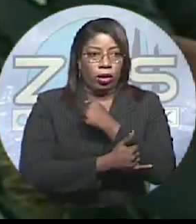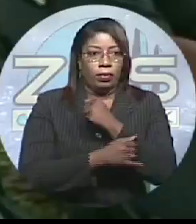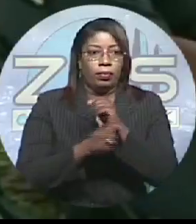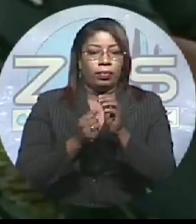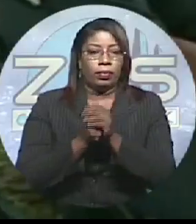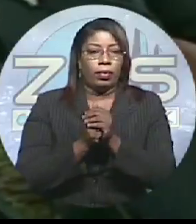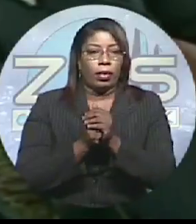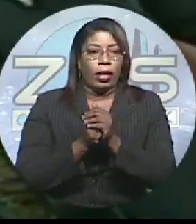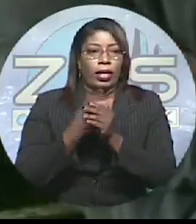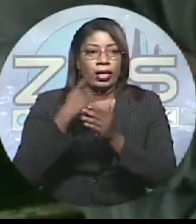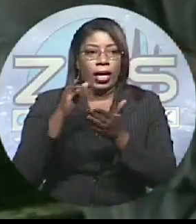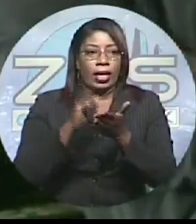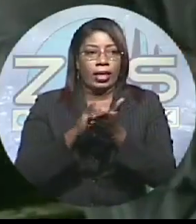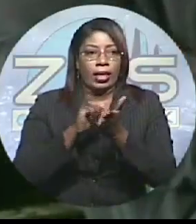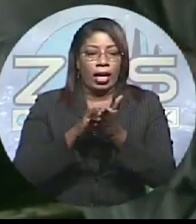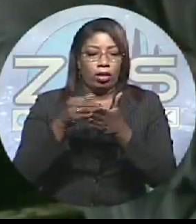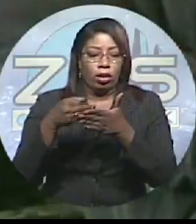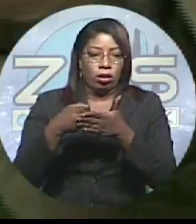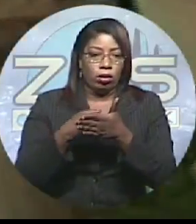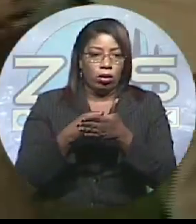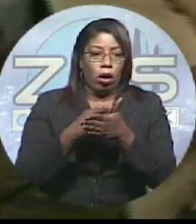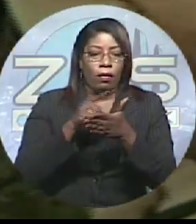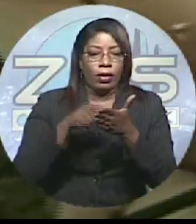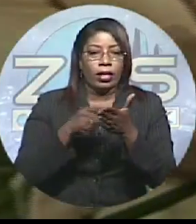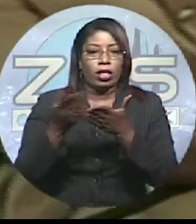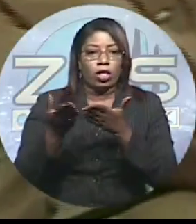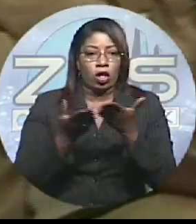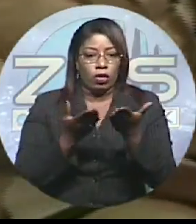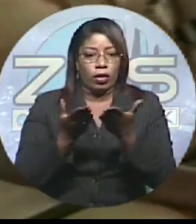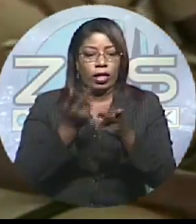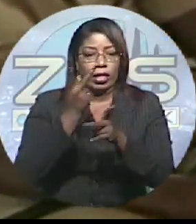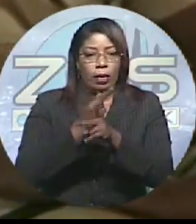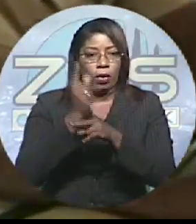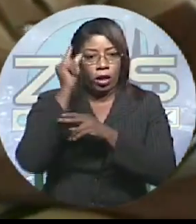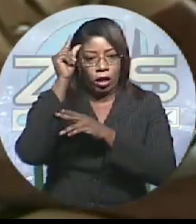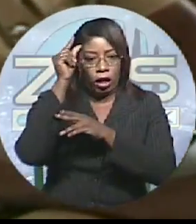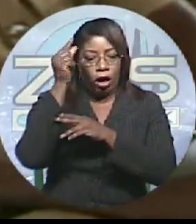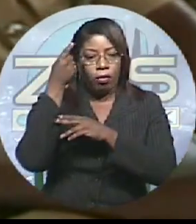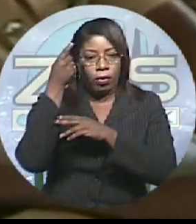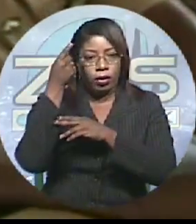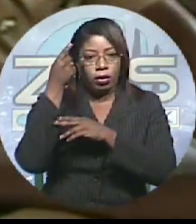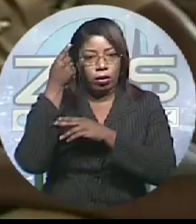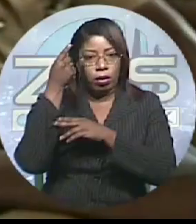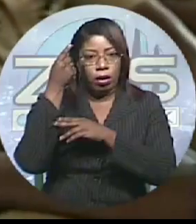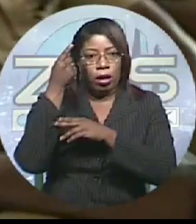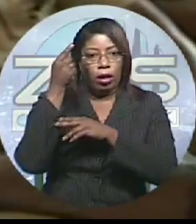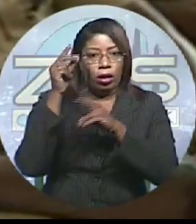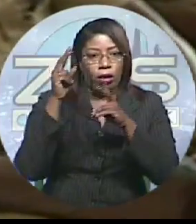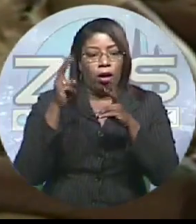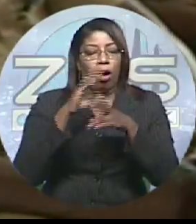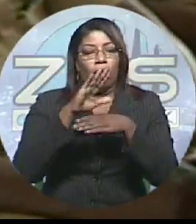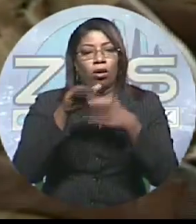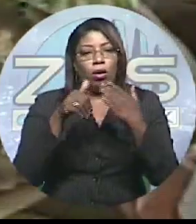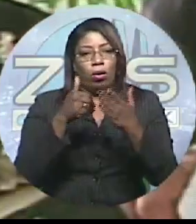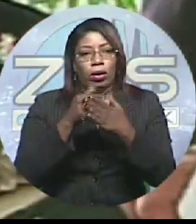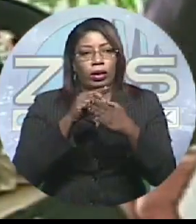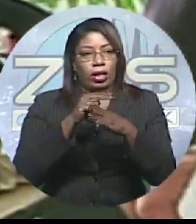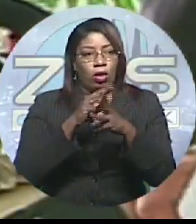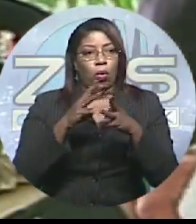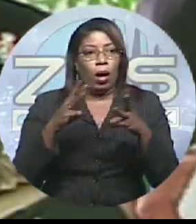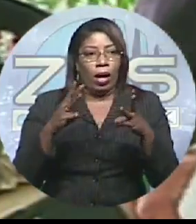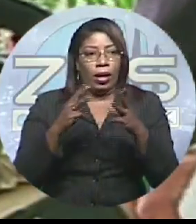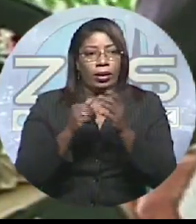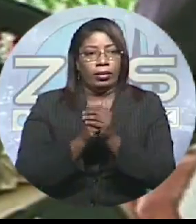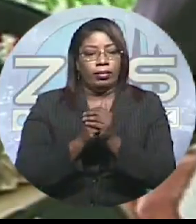says the re-establishment of this essential service is in keeping with the government's overall thrust nationwide. Being able